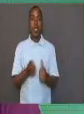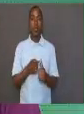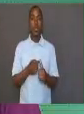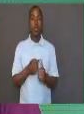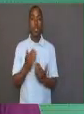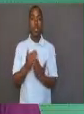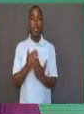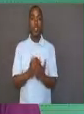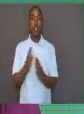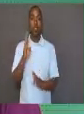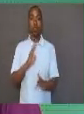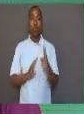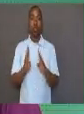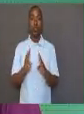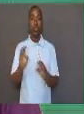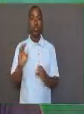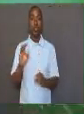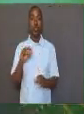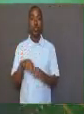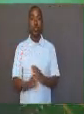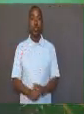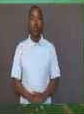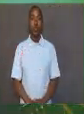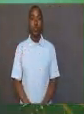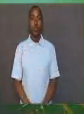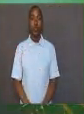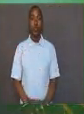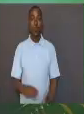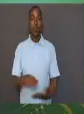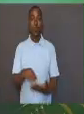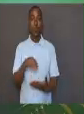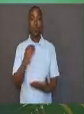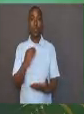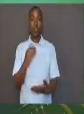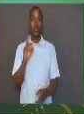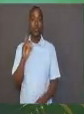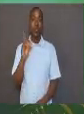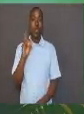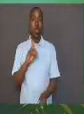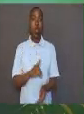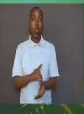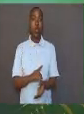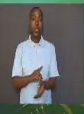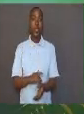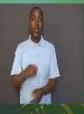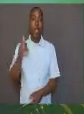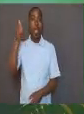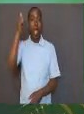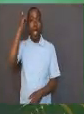in our biology course. We learned about Dr. Aikiliu